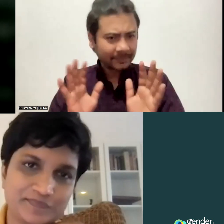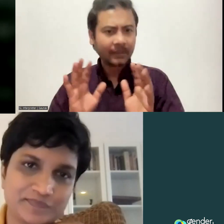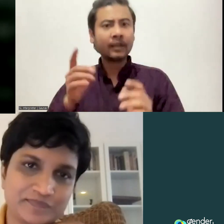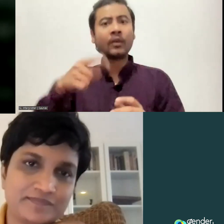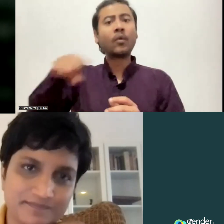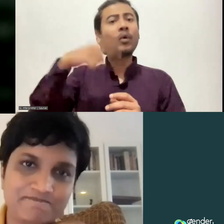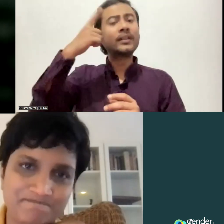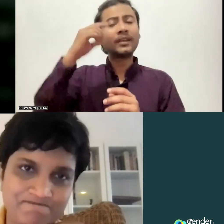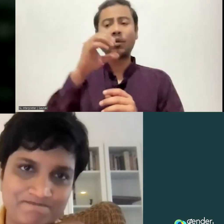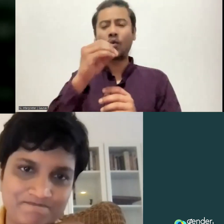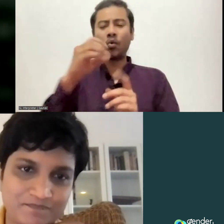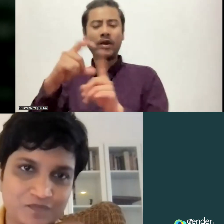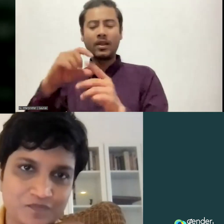design,